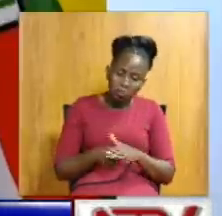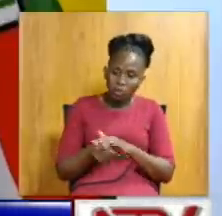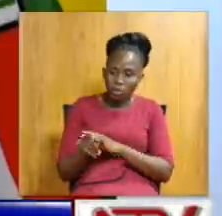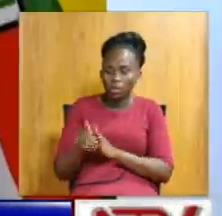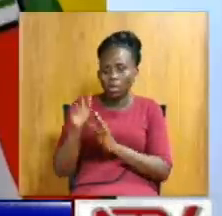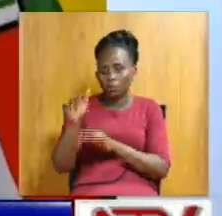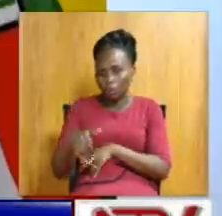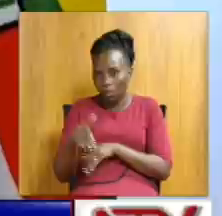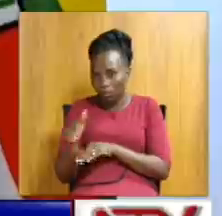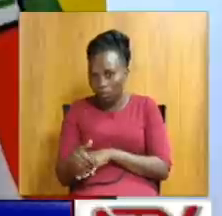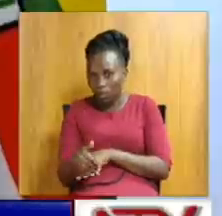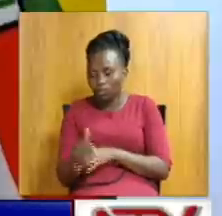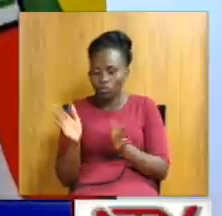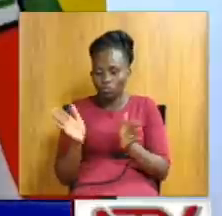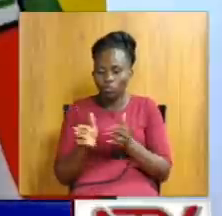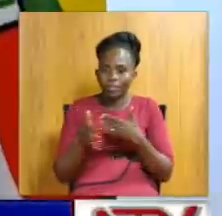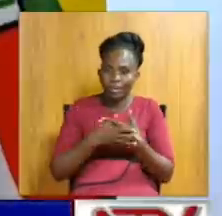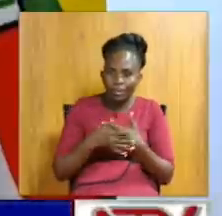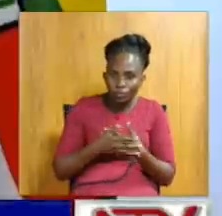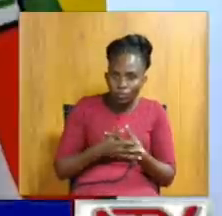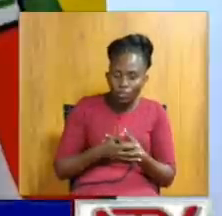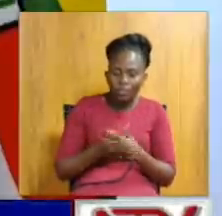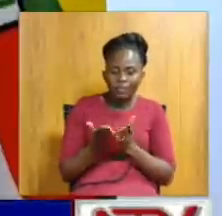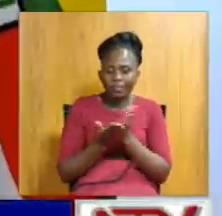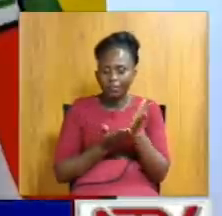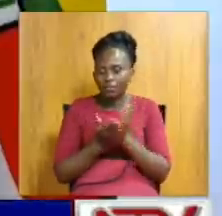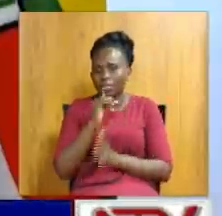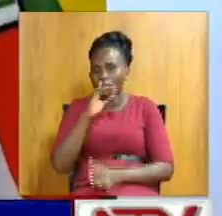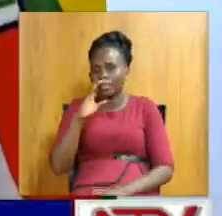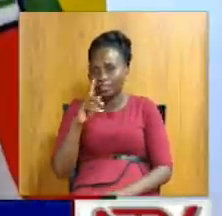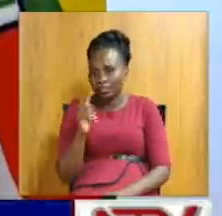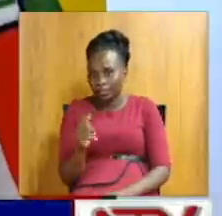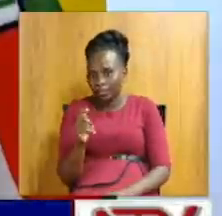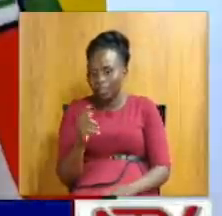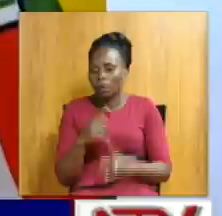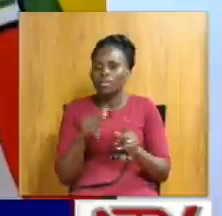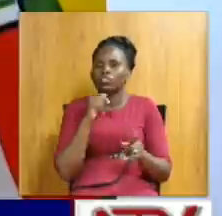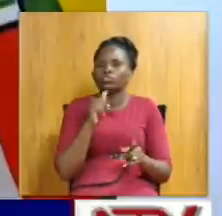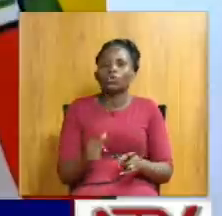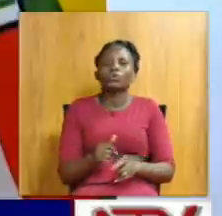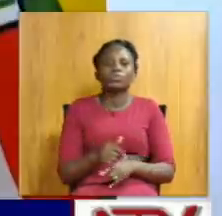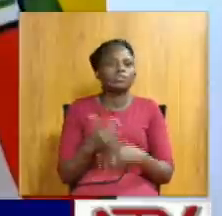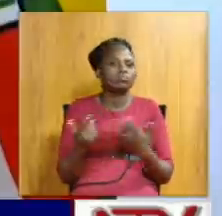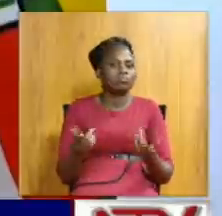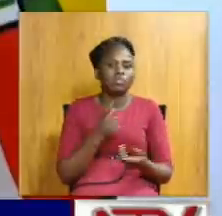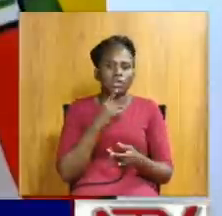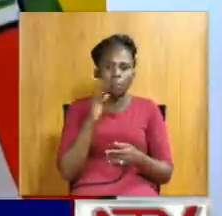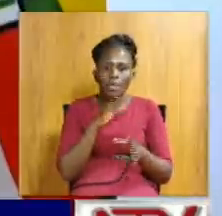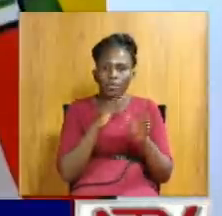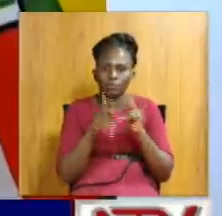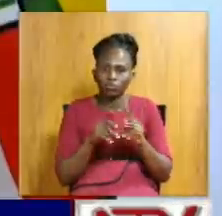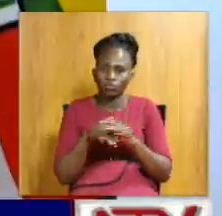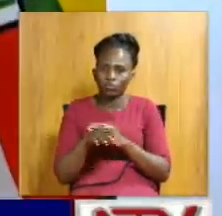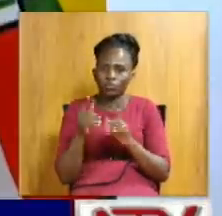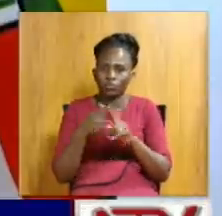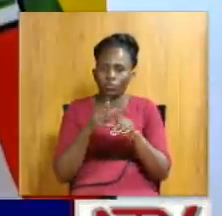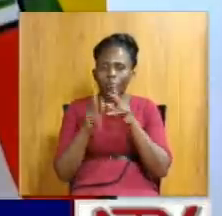small industries, services and ICT, instead of being parasites on the population.